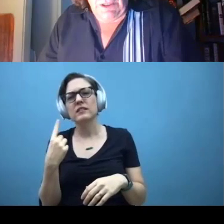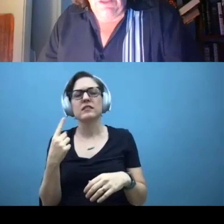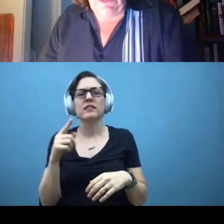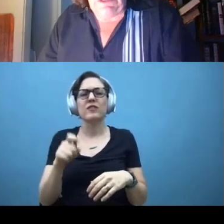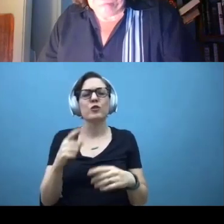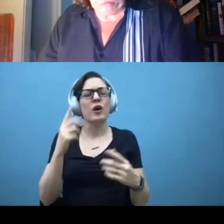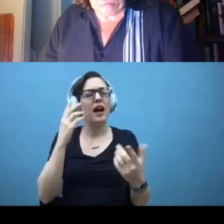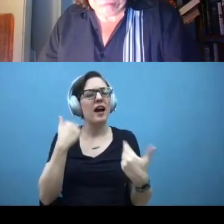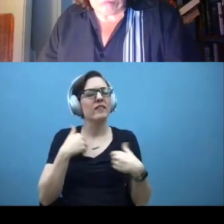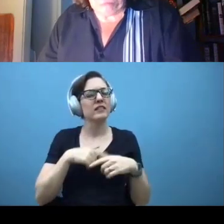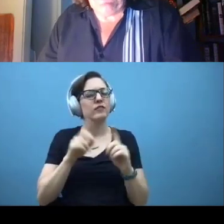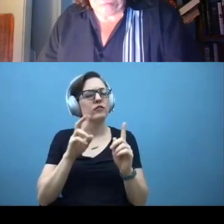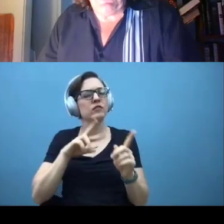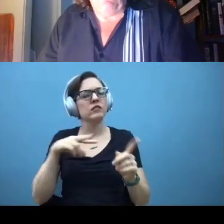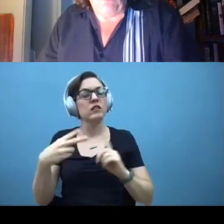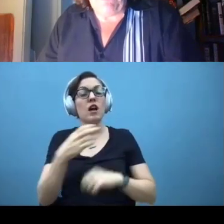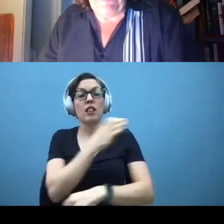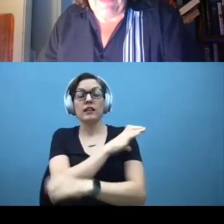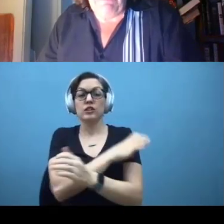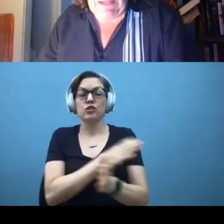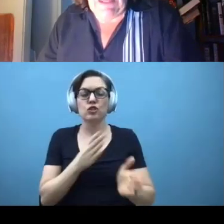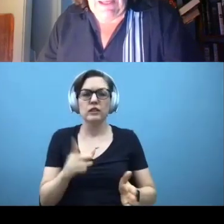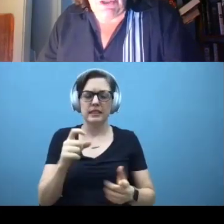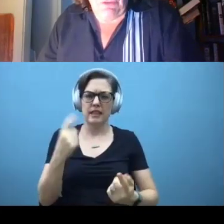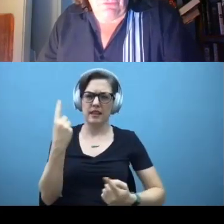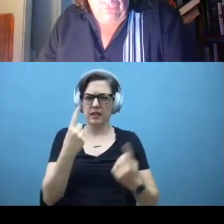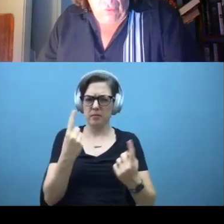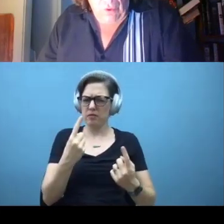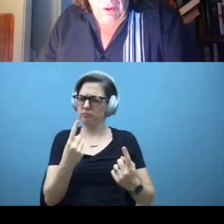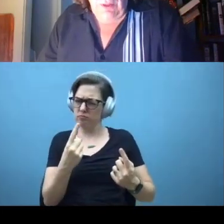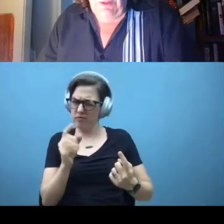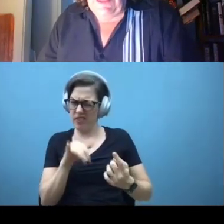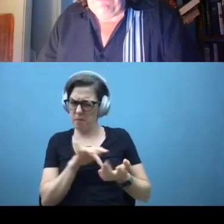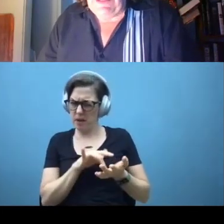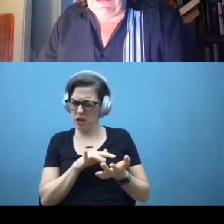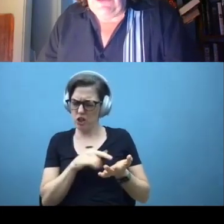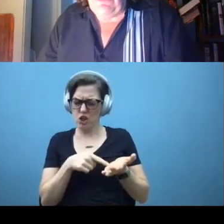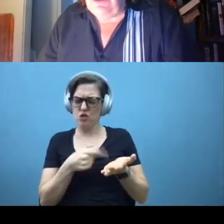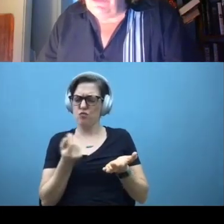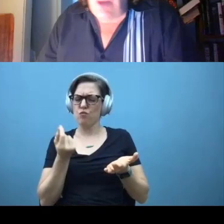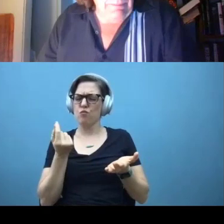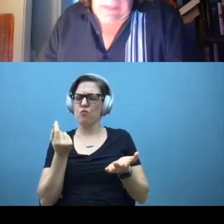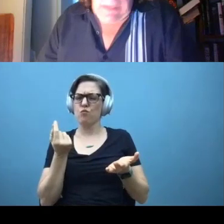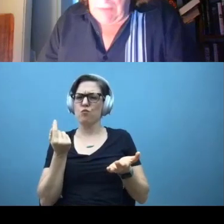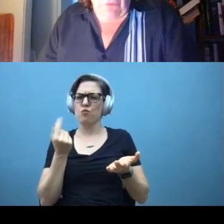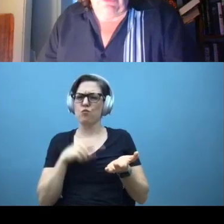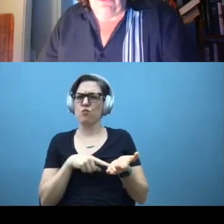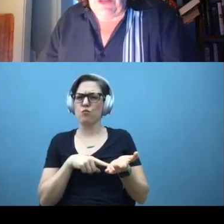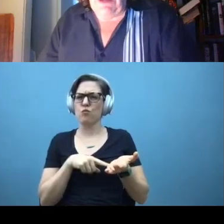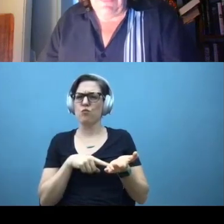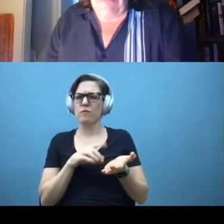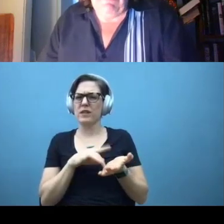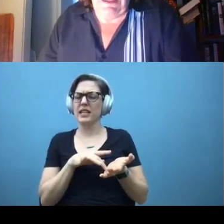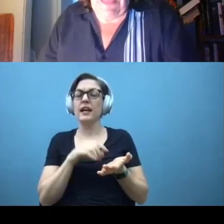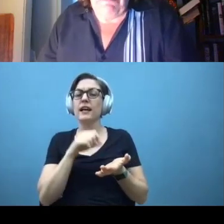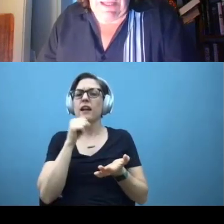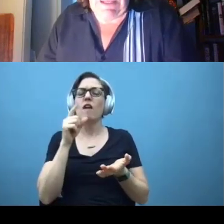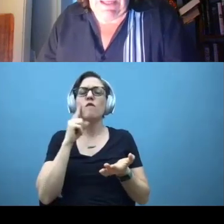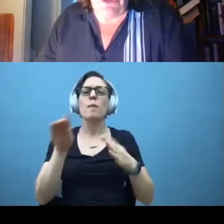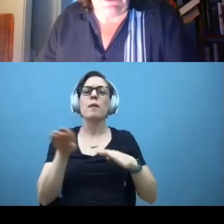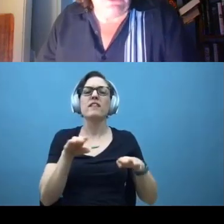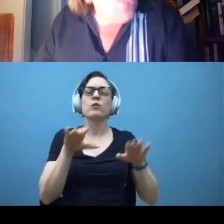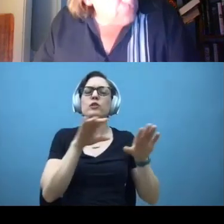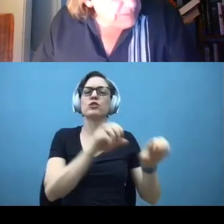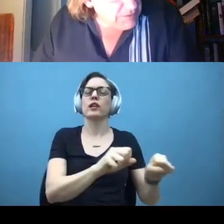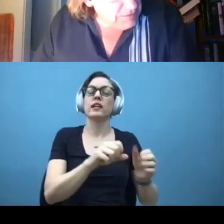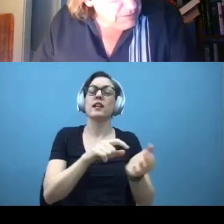differently. The clinician needs to think of what that medication is for. That medication is not a behavioral restraint. That